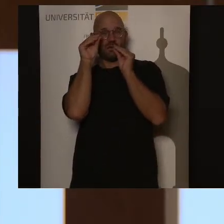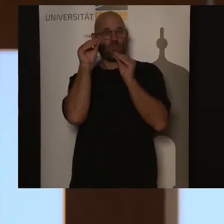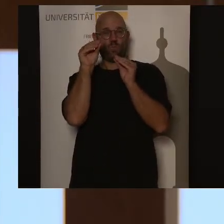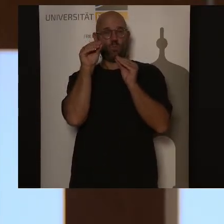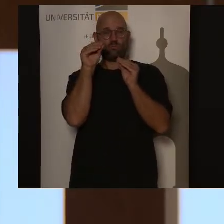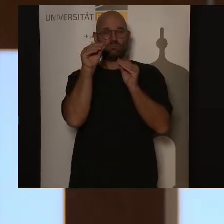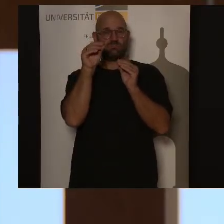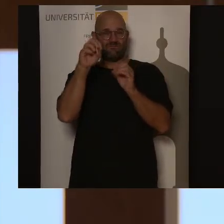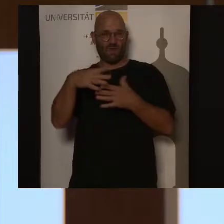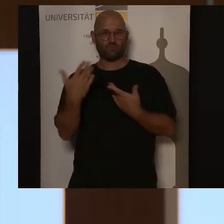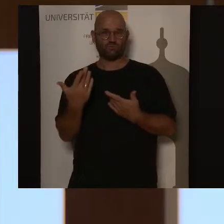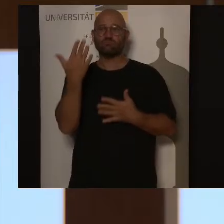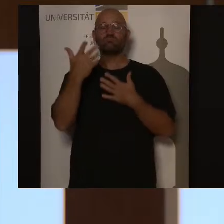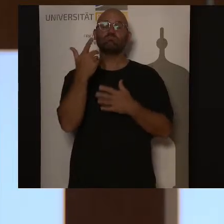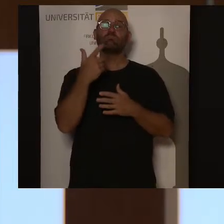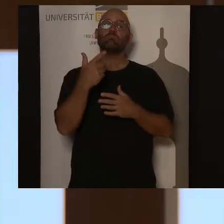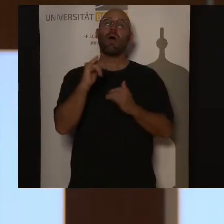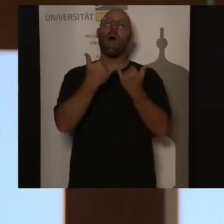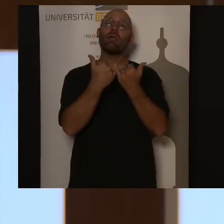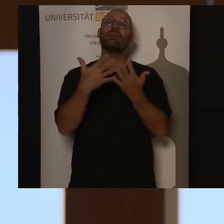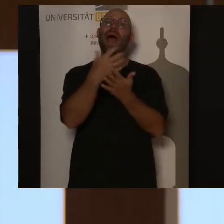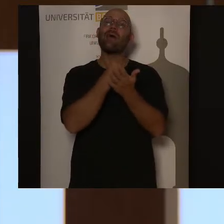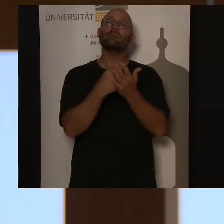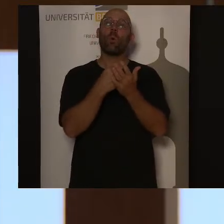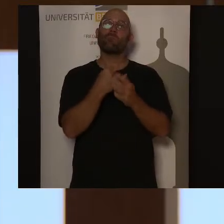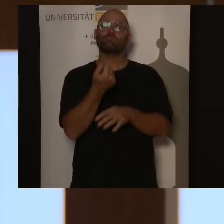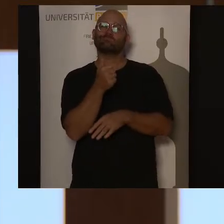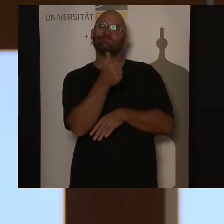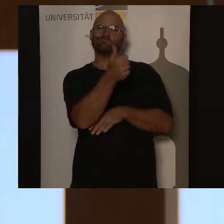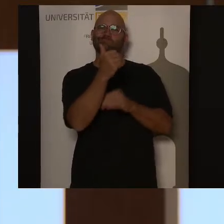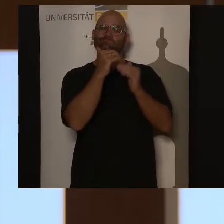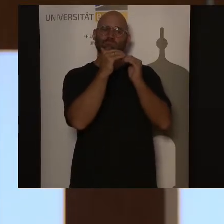topic, because you might be wrong in terms of whether you're eligible or not.